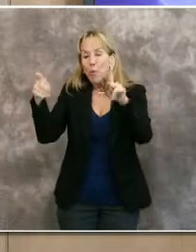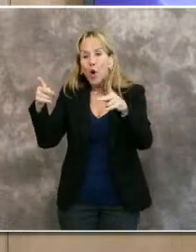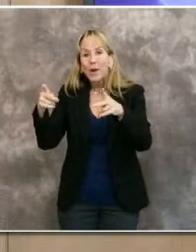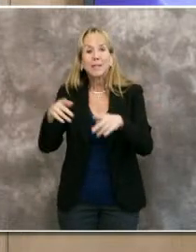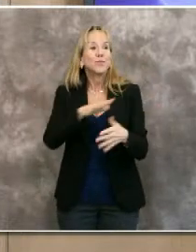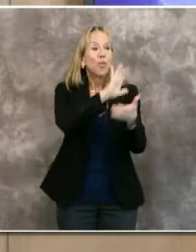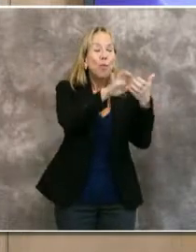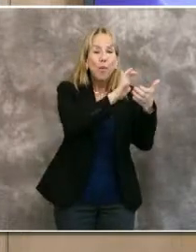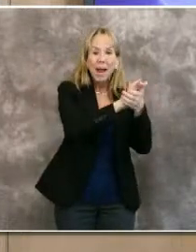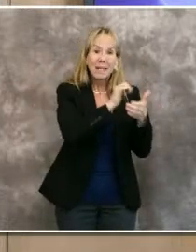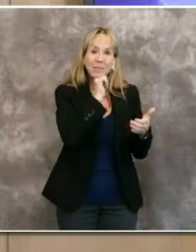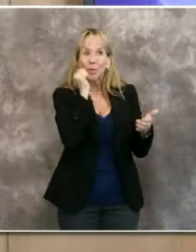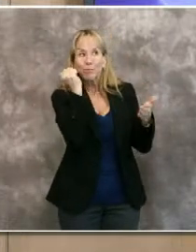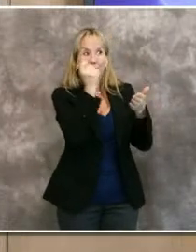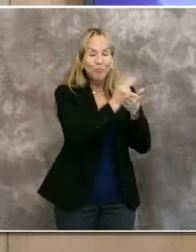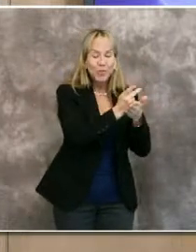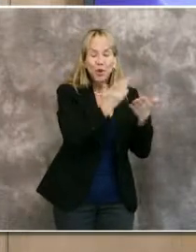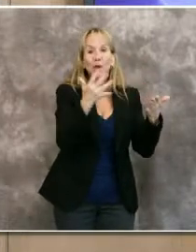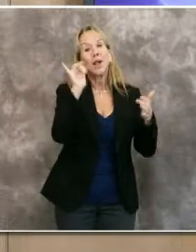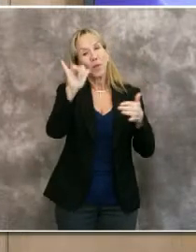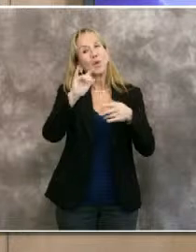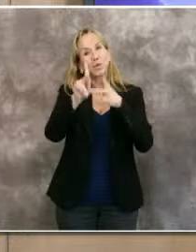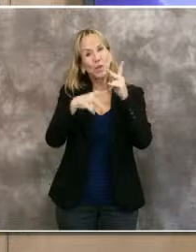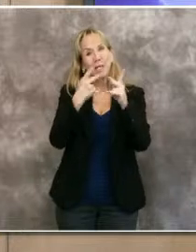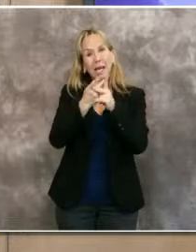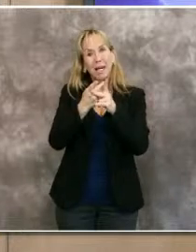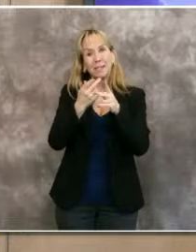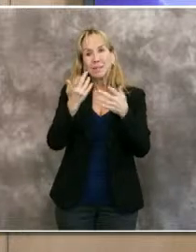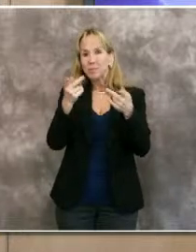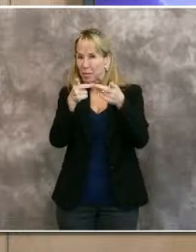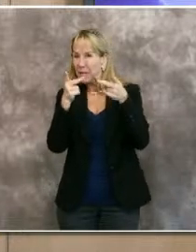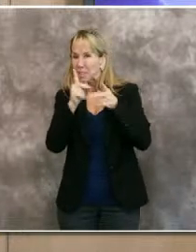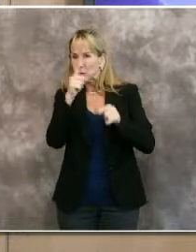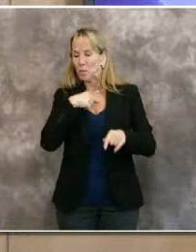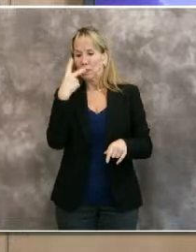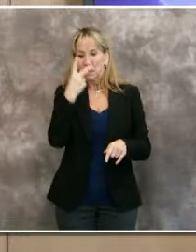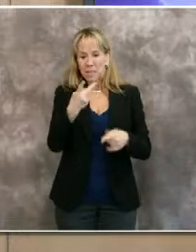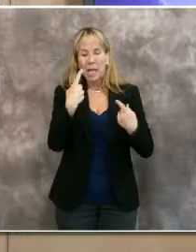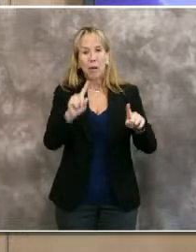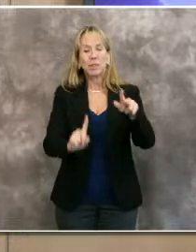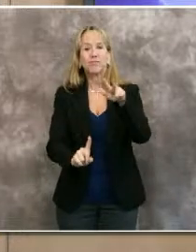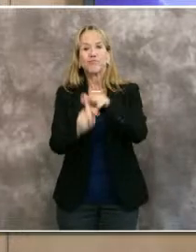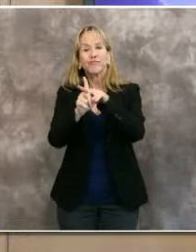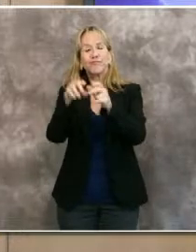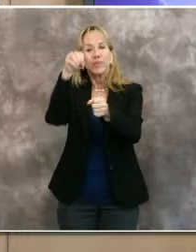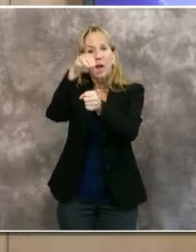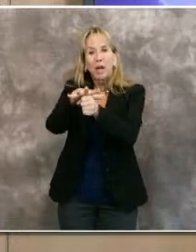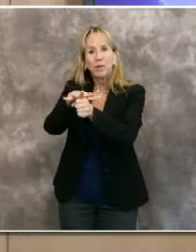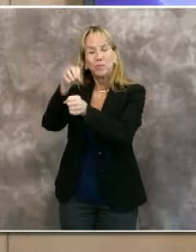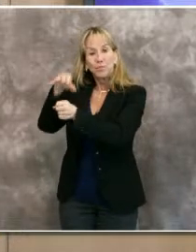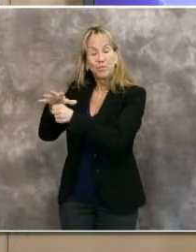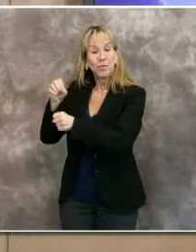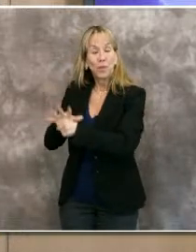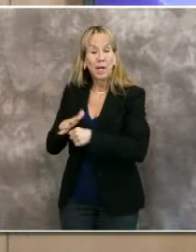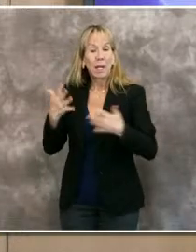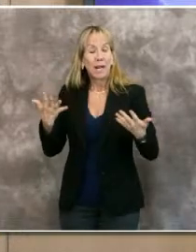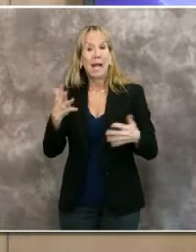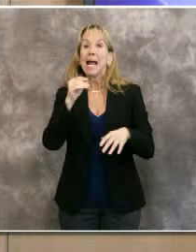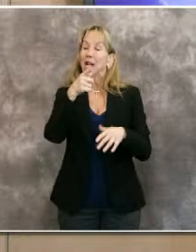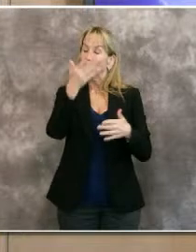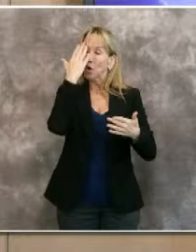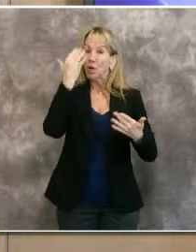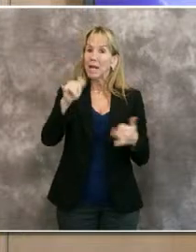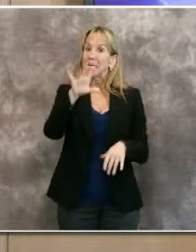weddings. These are the types of scenarios and settings in which we are seeing outbreaks. And again, the triggering would be 7 new community